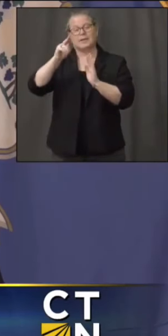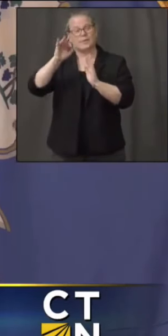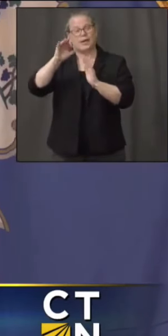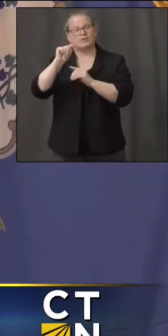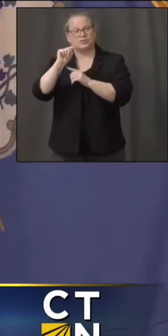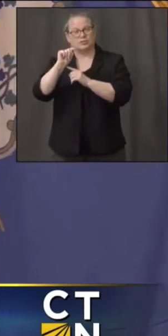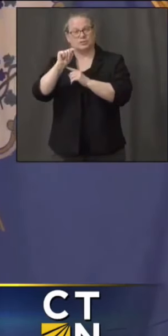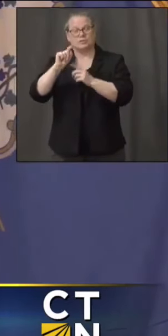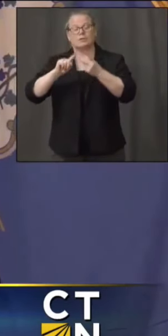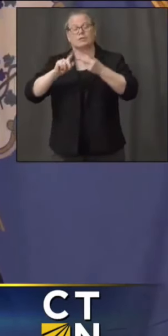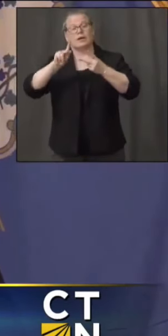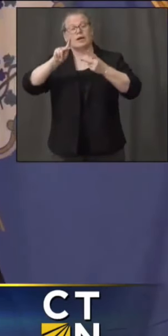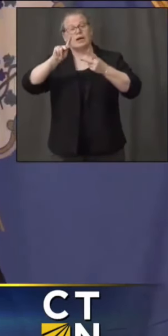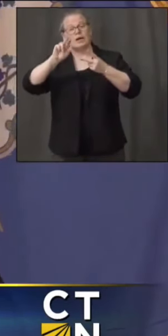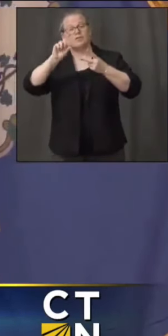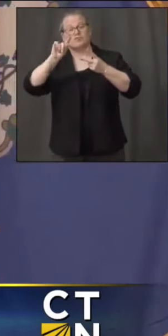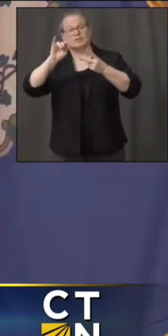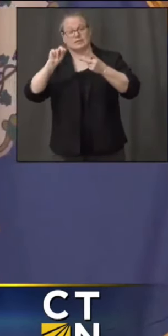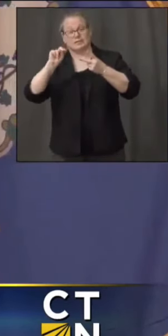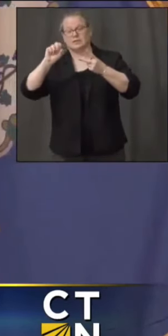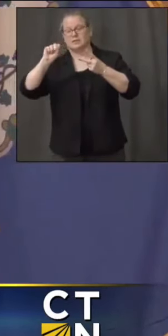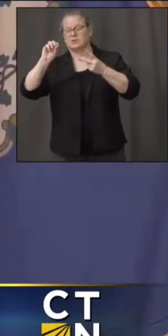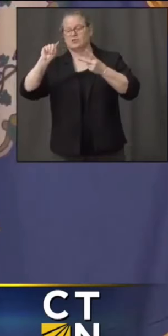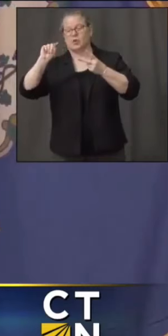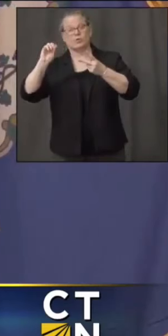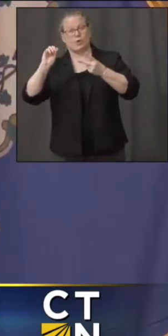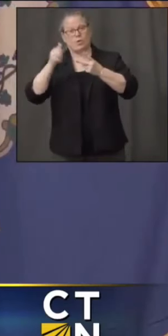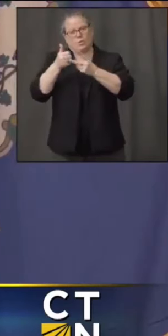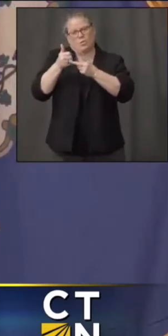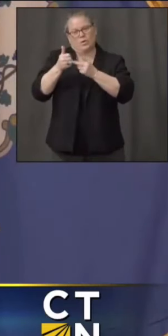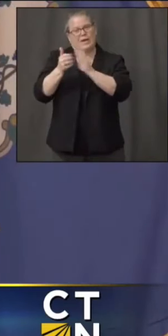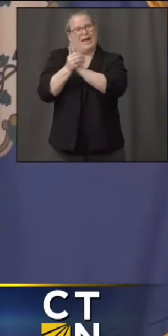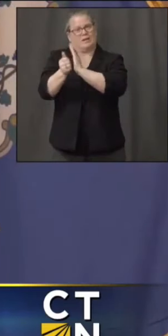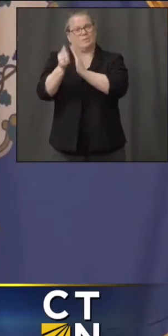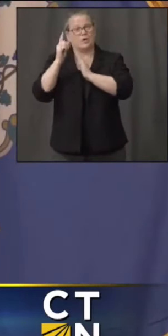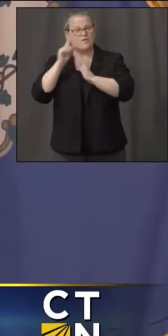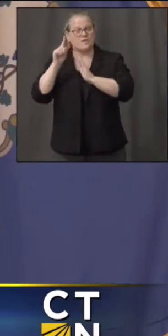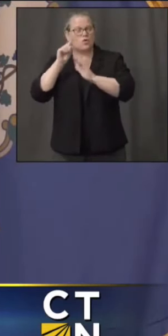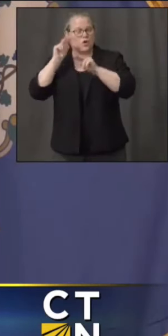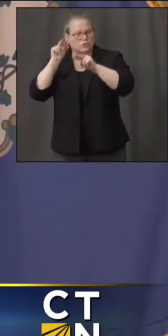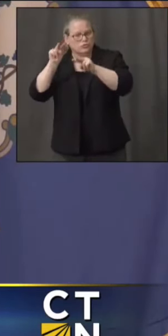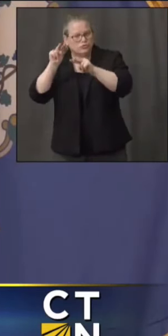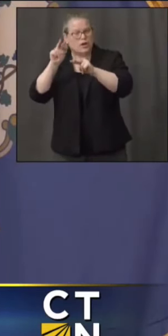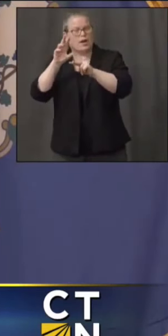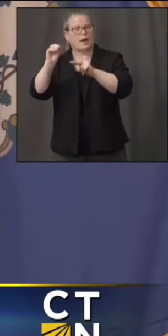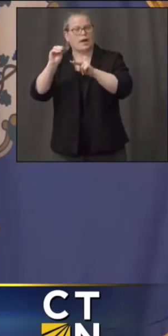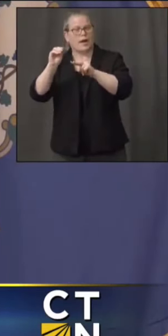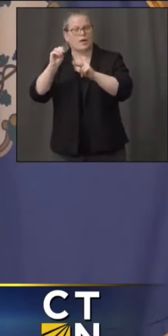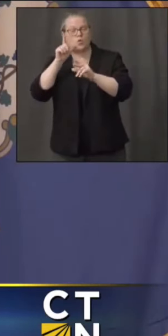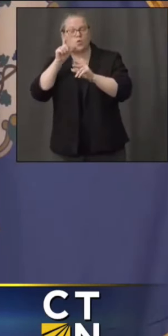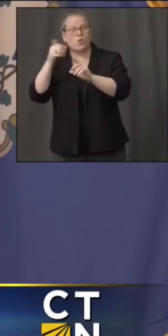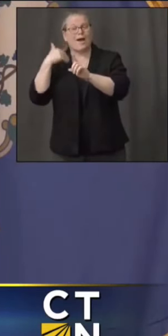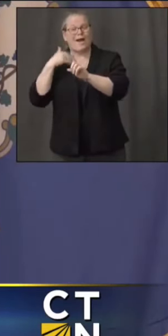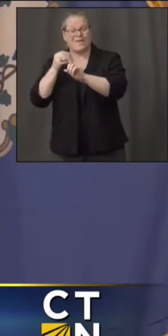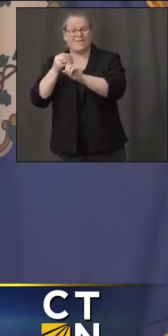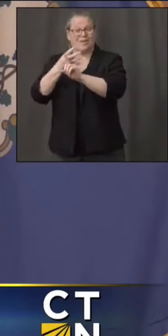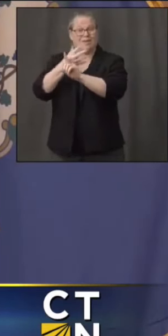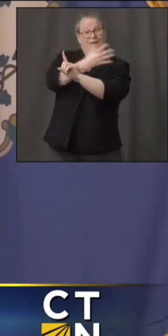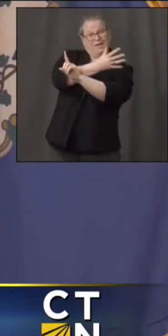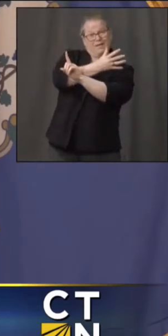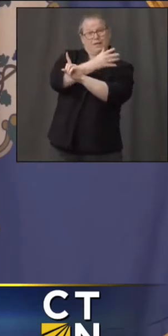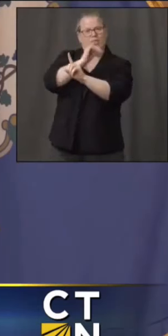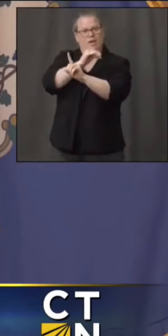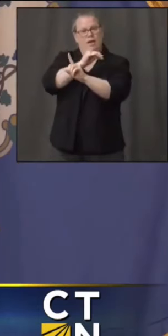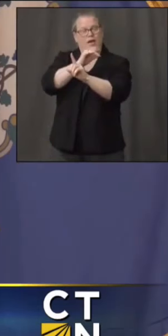him. Kristen is an expert on track and trace, and that's going to be the focus of our discussion here this afternoon. Let me just